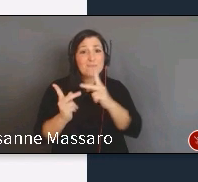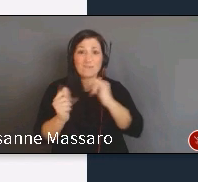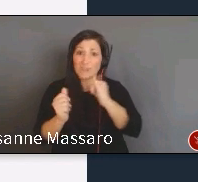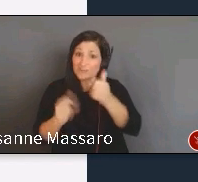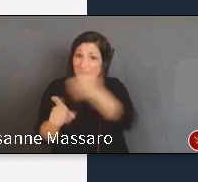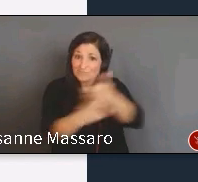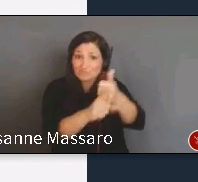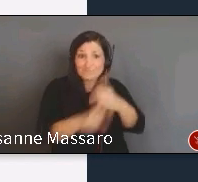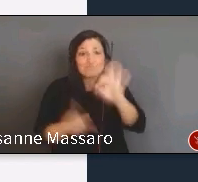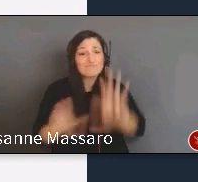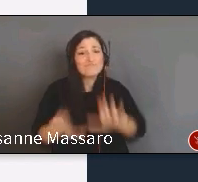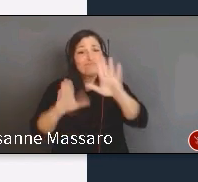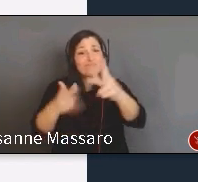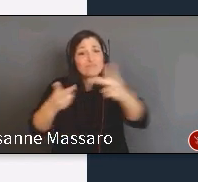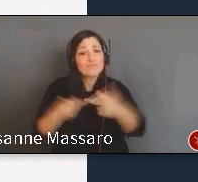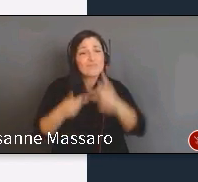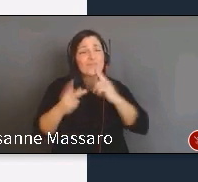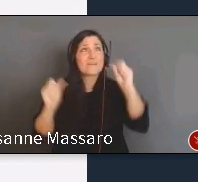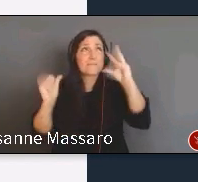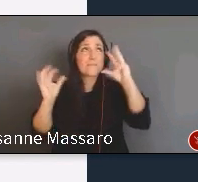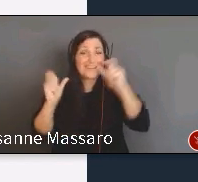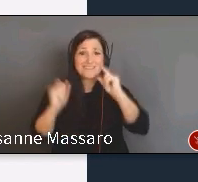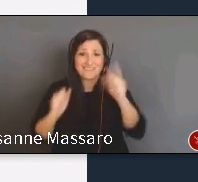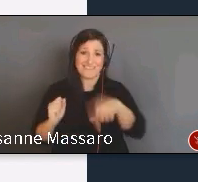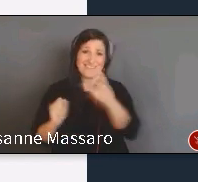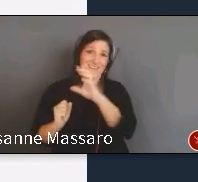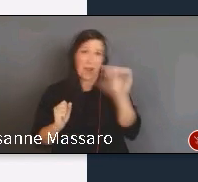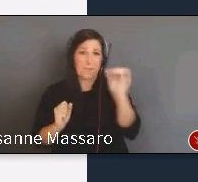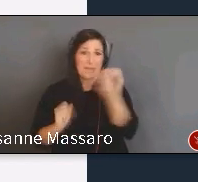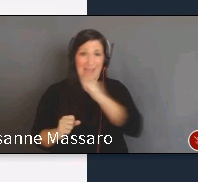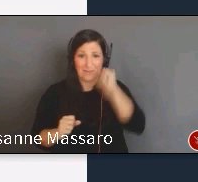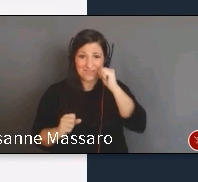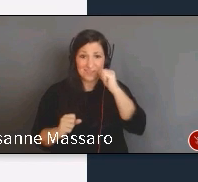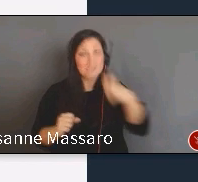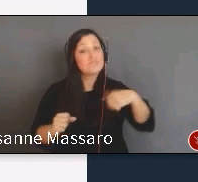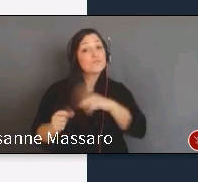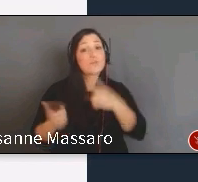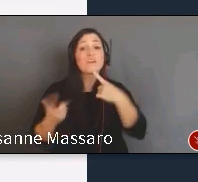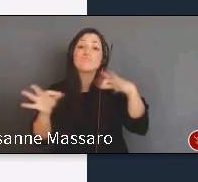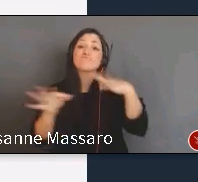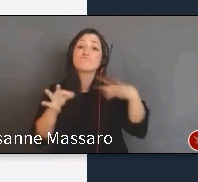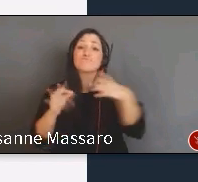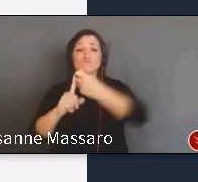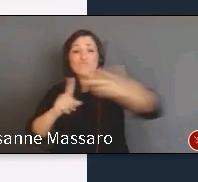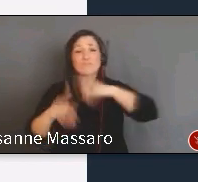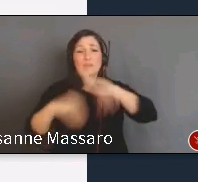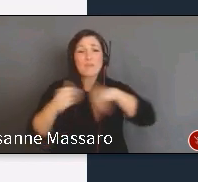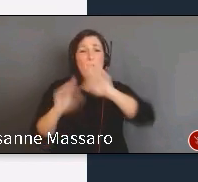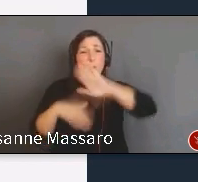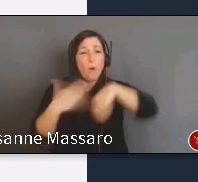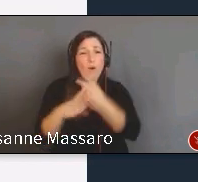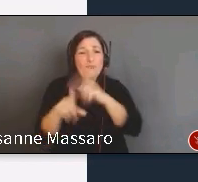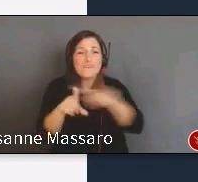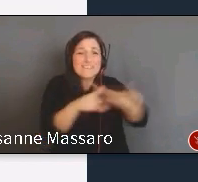amazing company. And so we will kind of kick it off from there and tell you guys a little bit more about these positions. But we want you guys to know